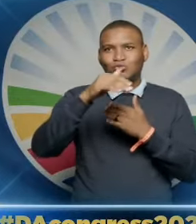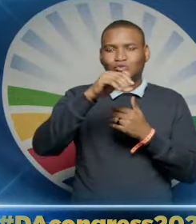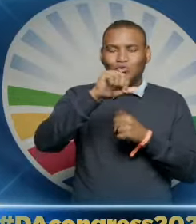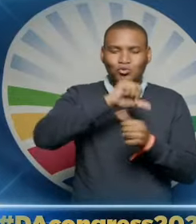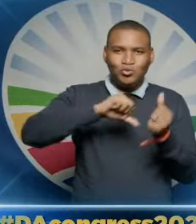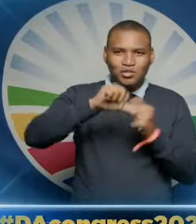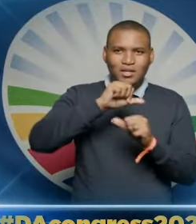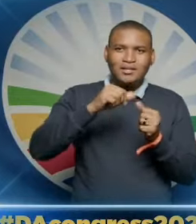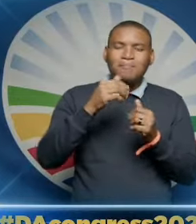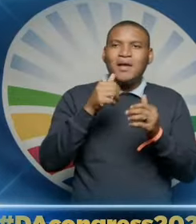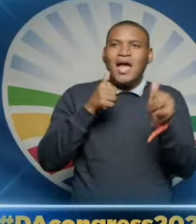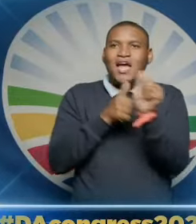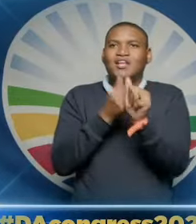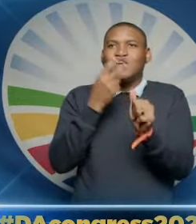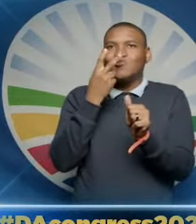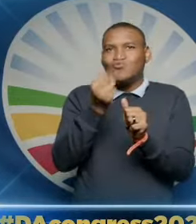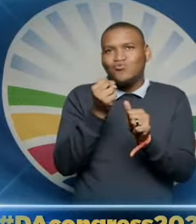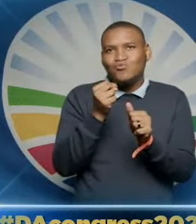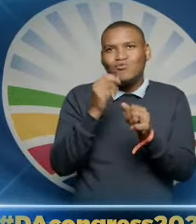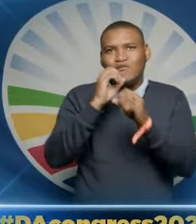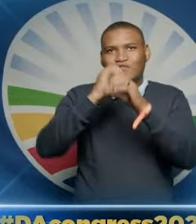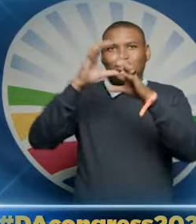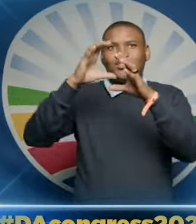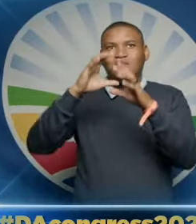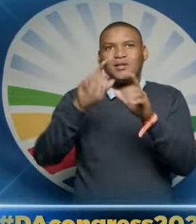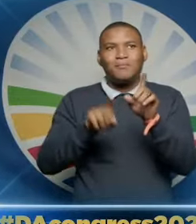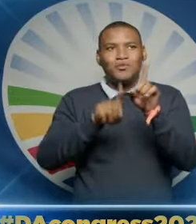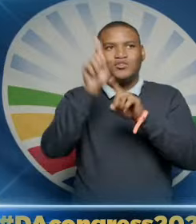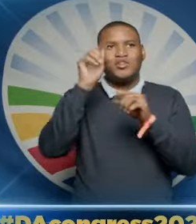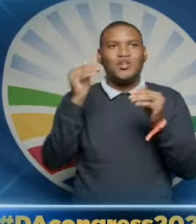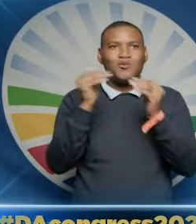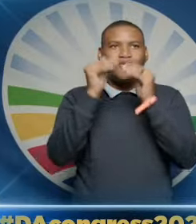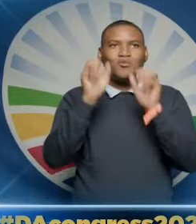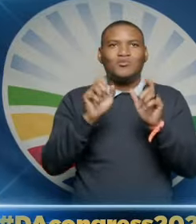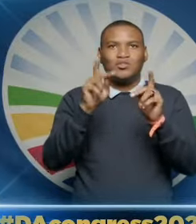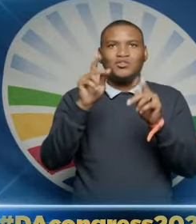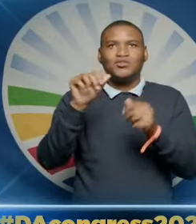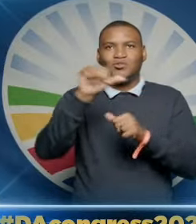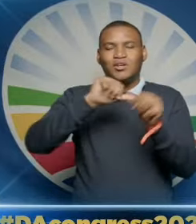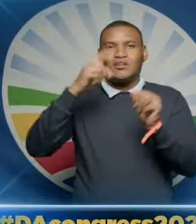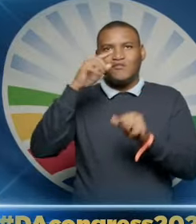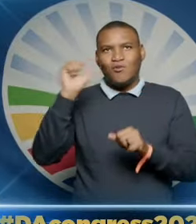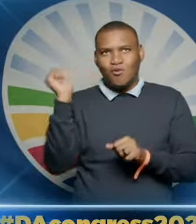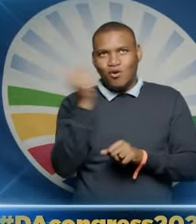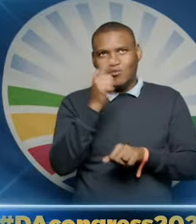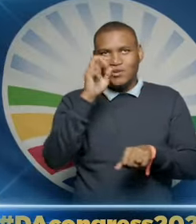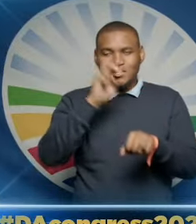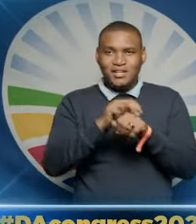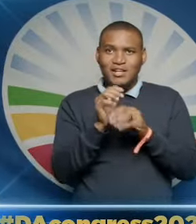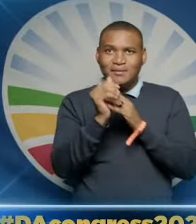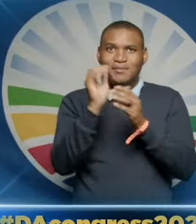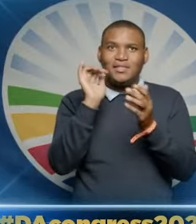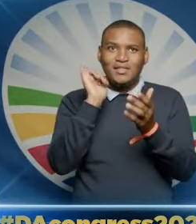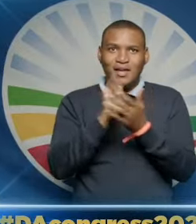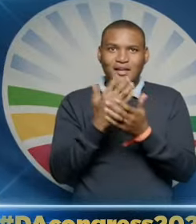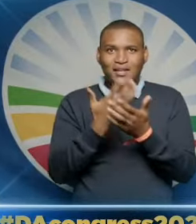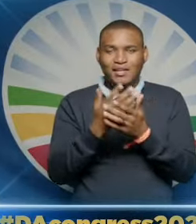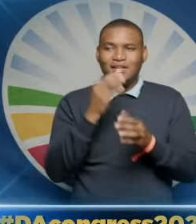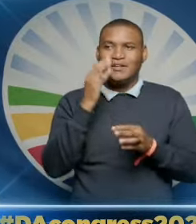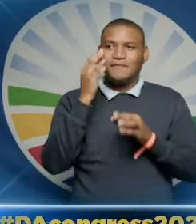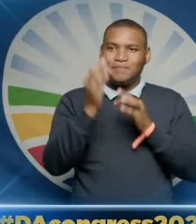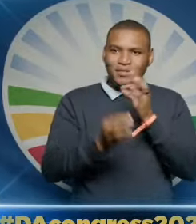vision, a vision of a prosperous and equal opportunity society for all. We need a leadership that can display